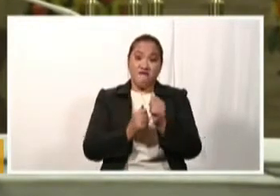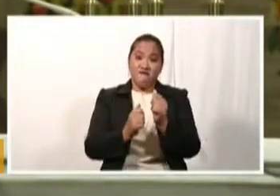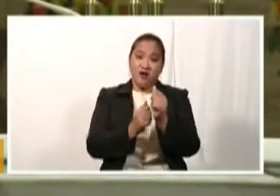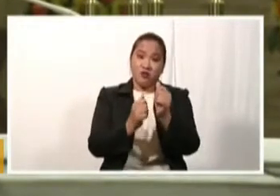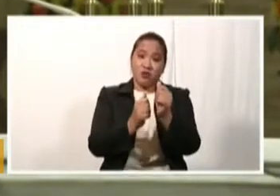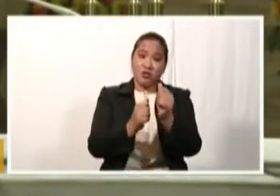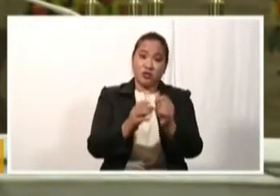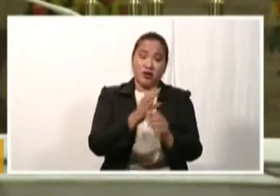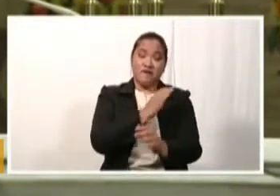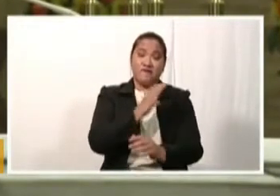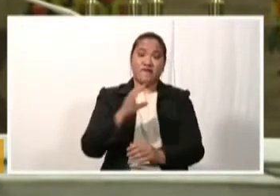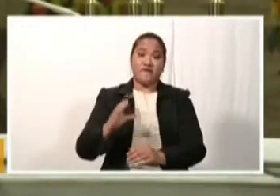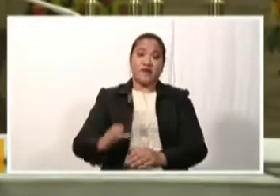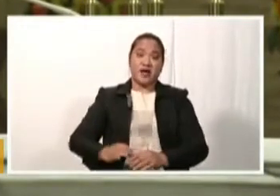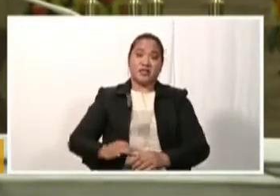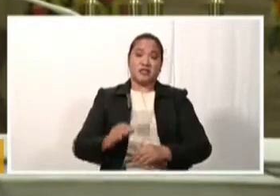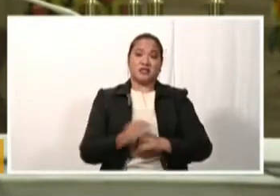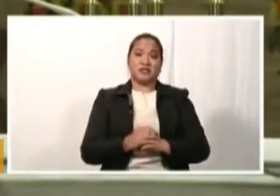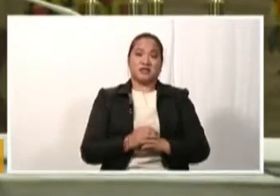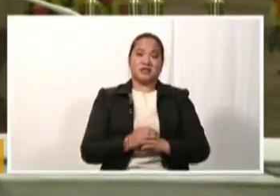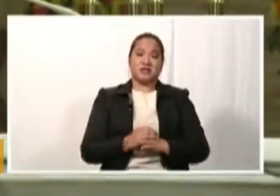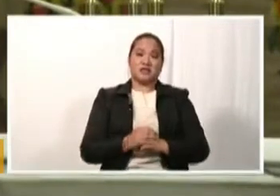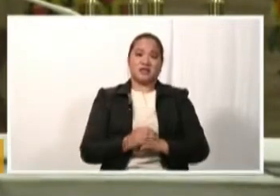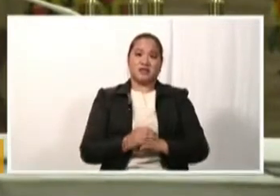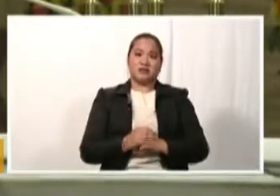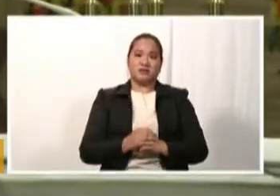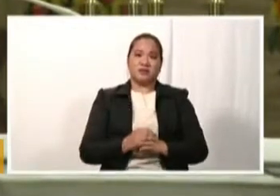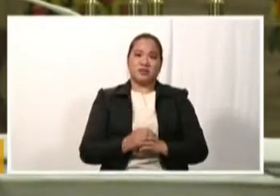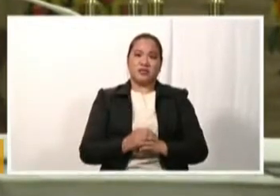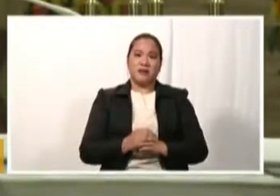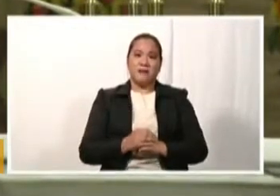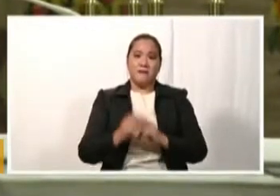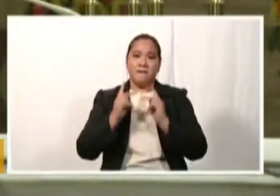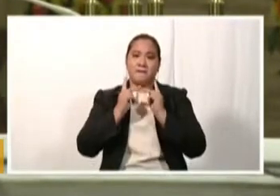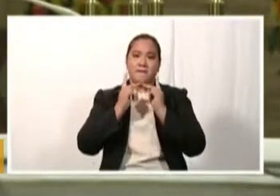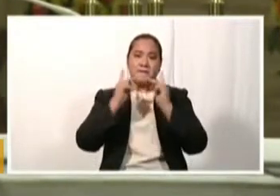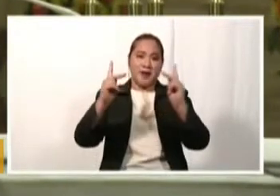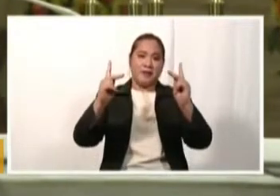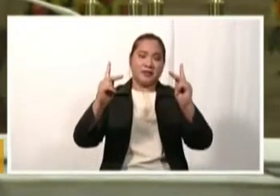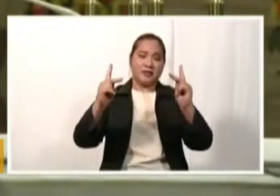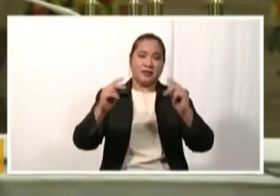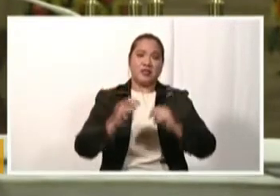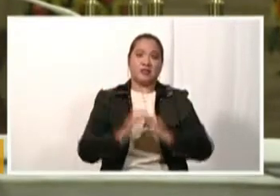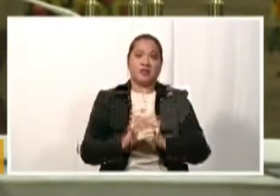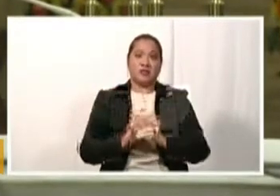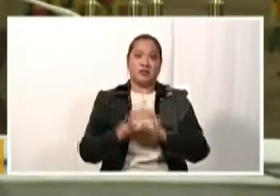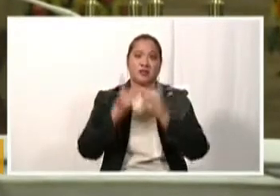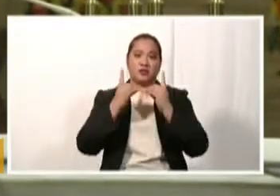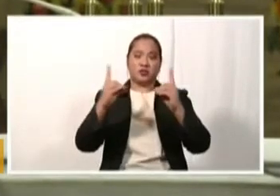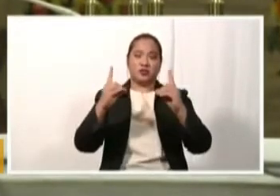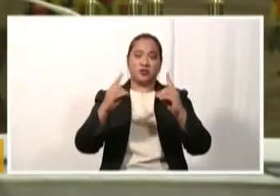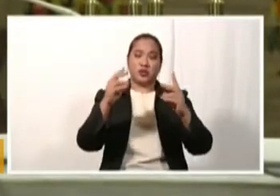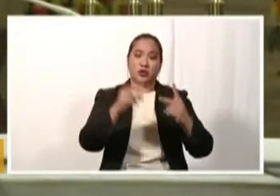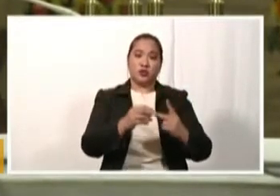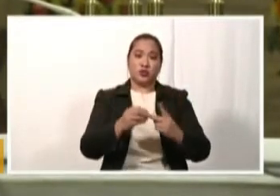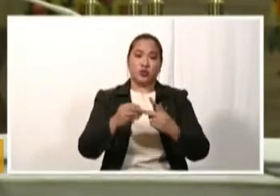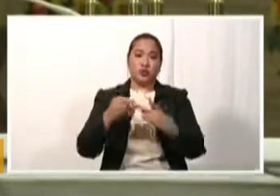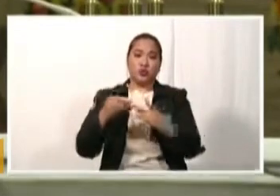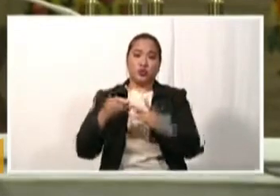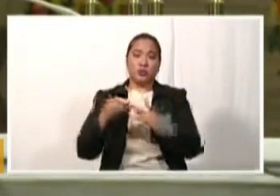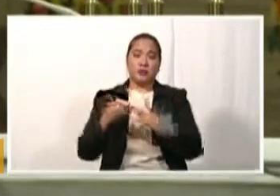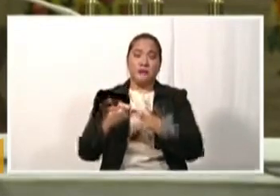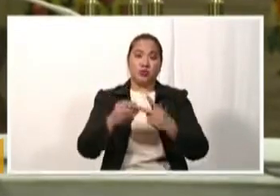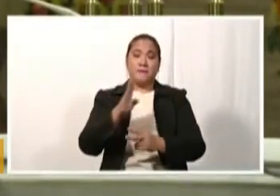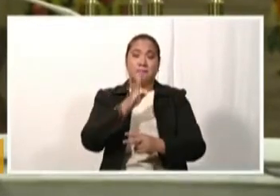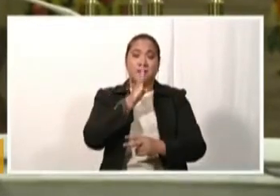of Christ. It is a public declaration that we choose to